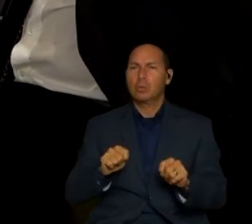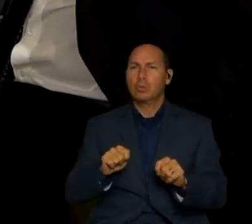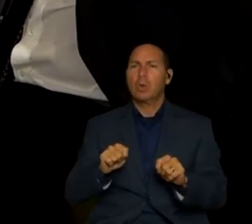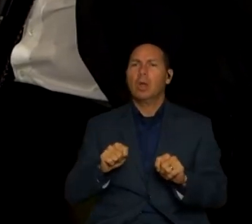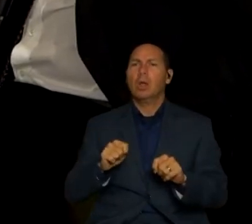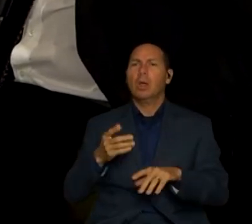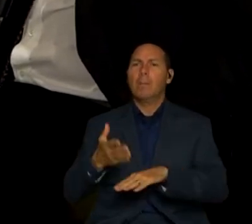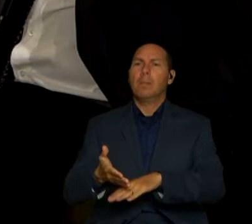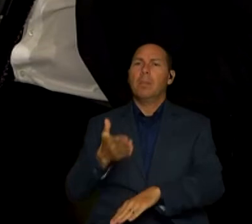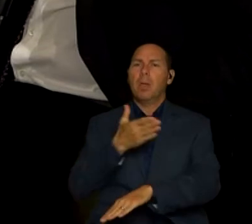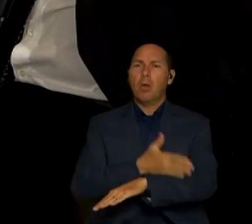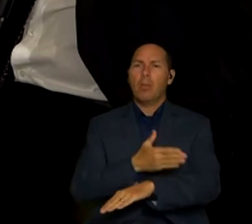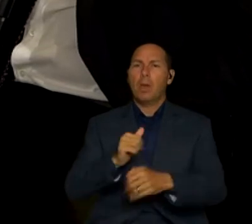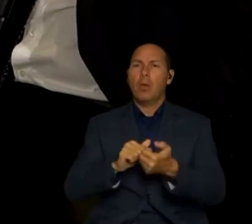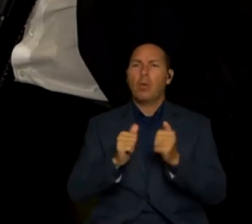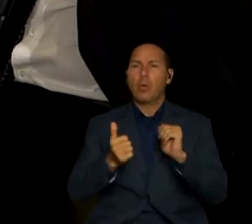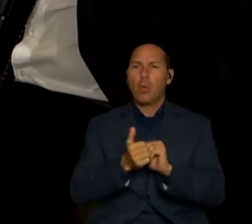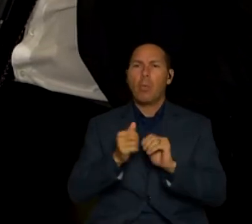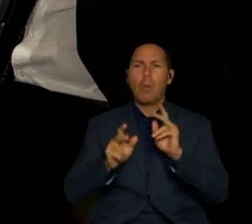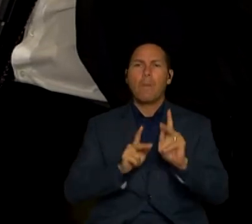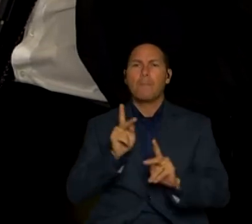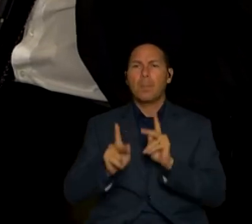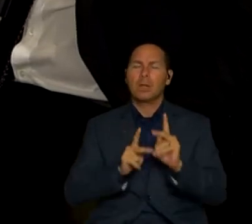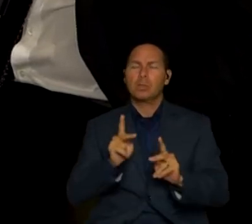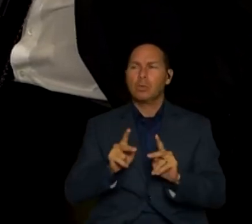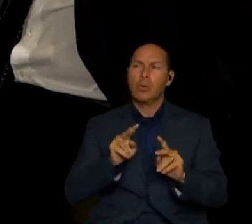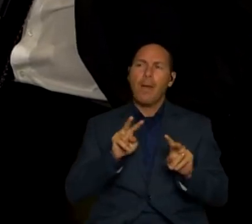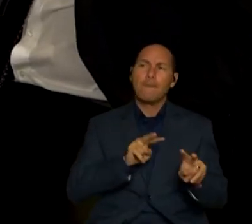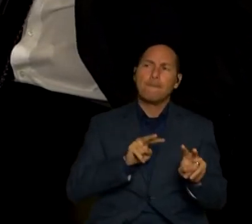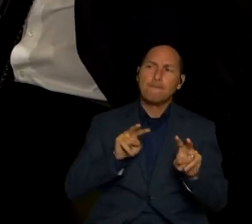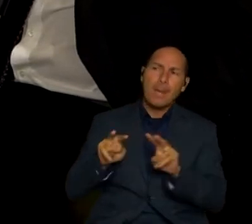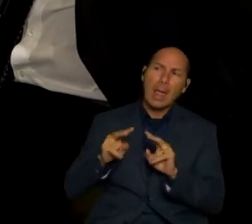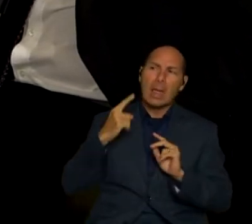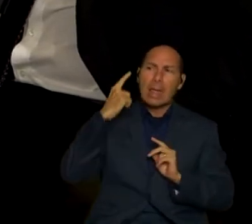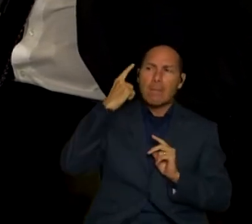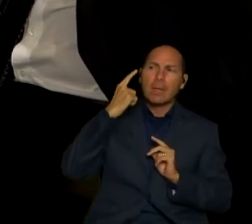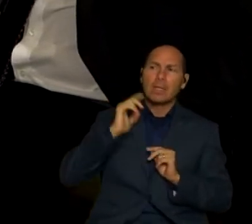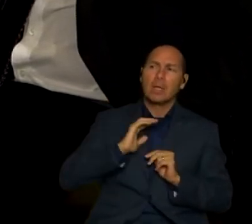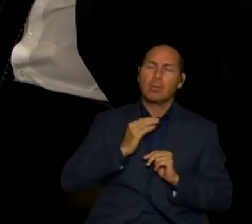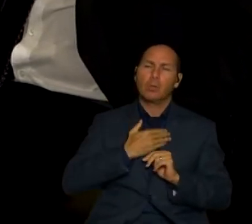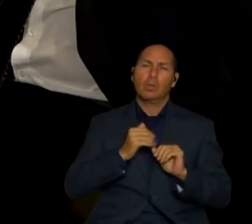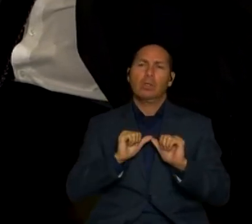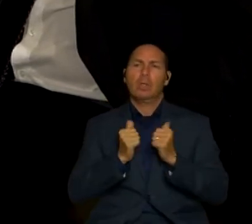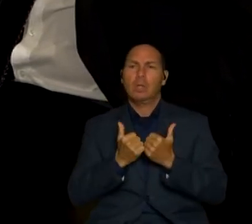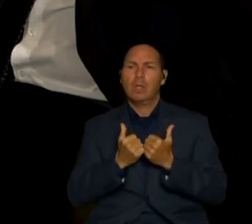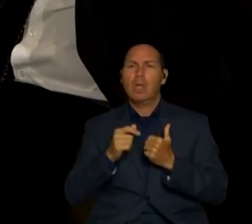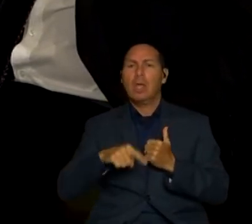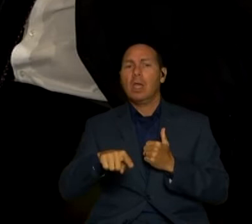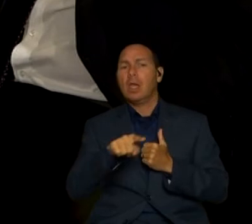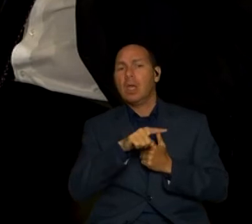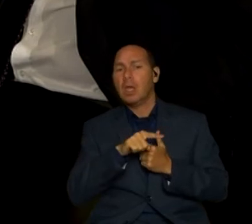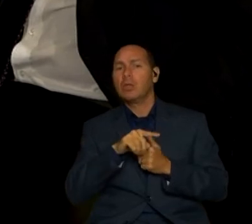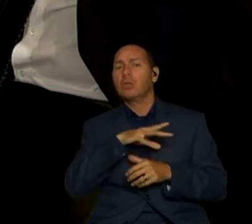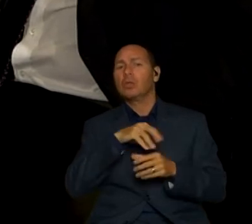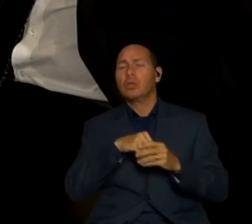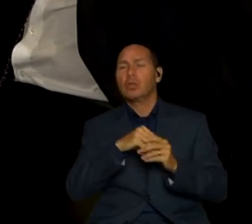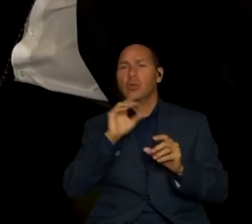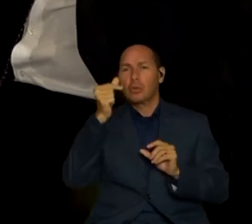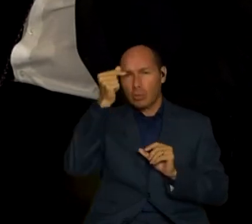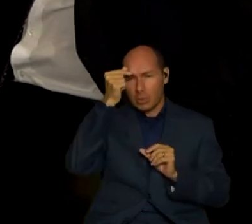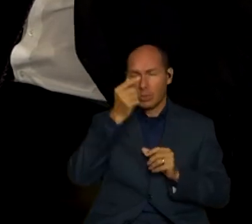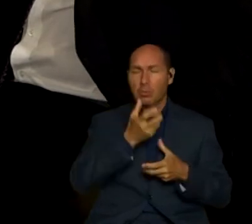improve how people perceive our agency. And the trust from our colleagues within the government, the